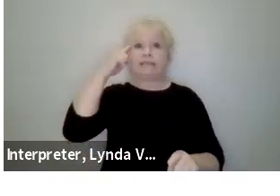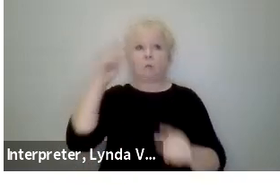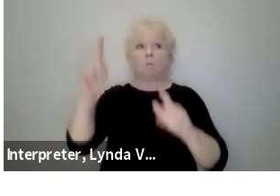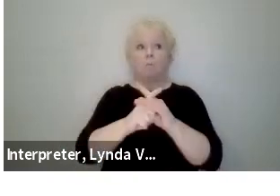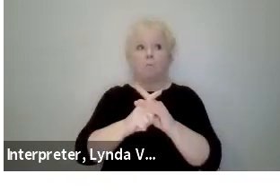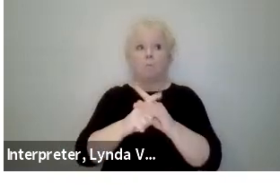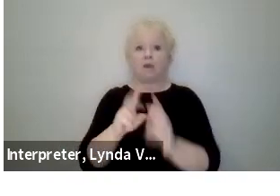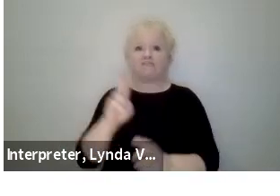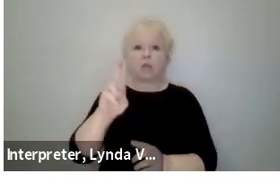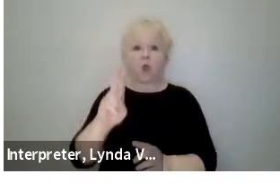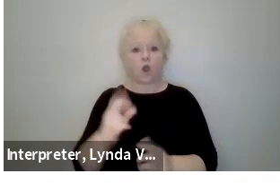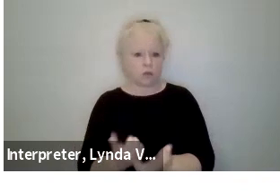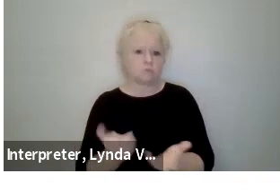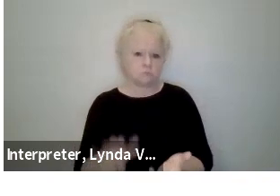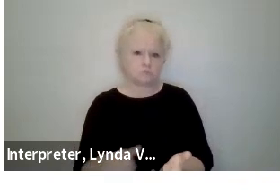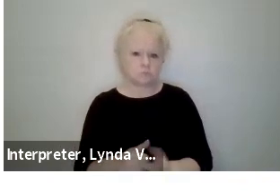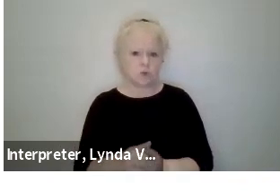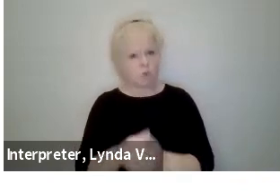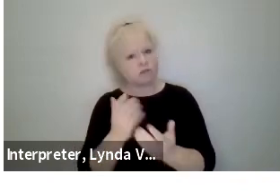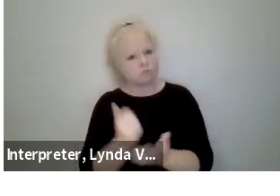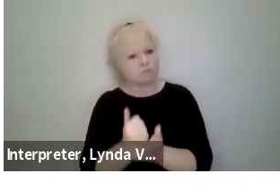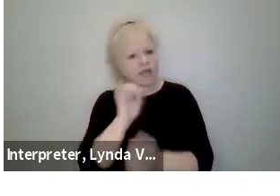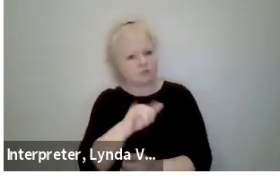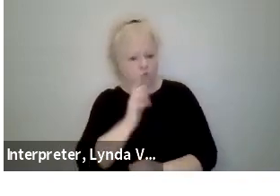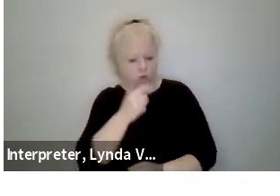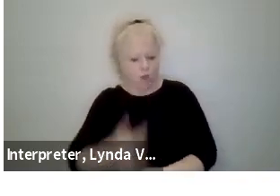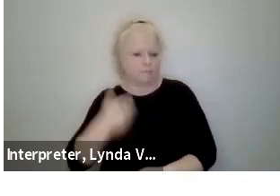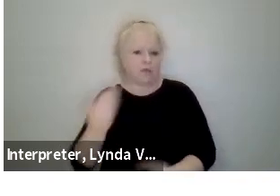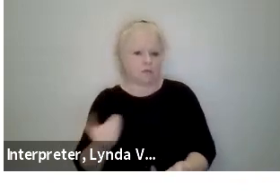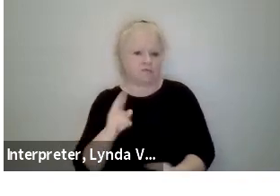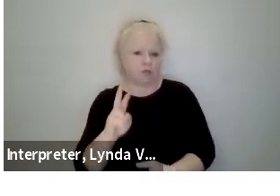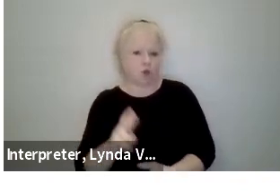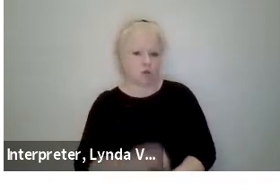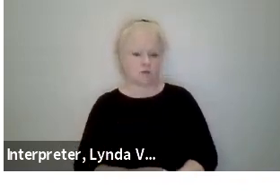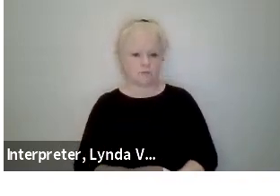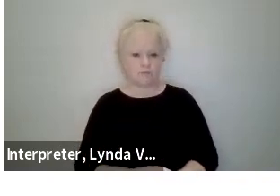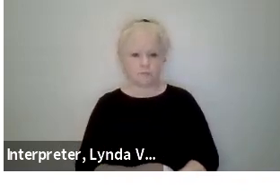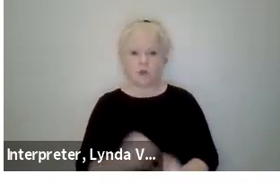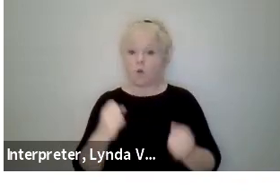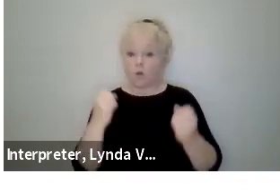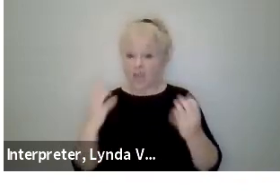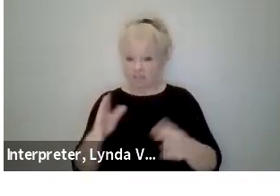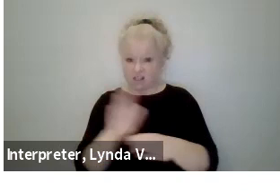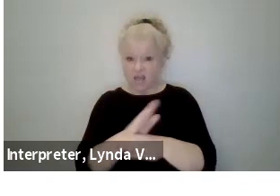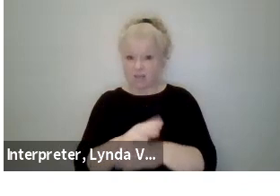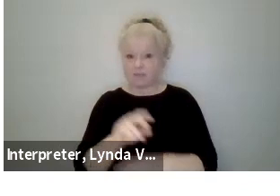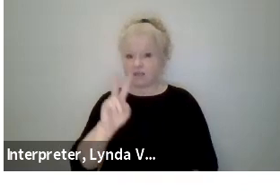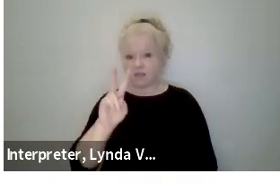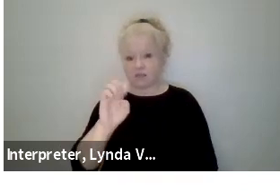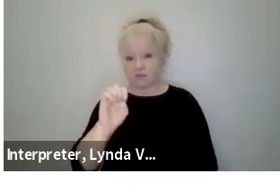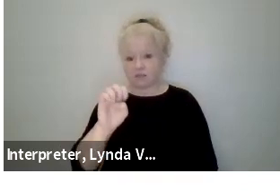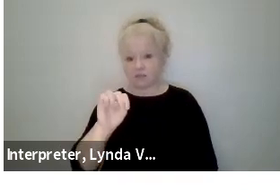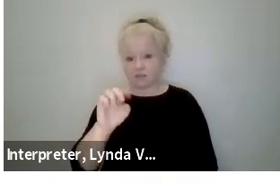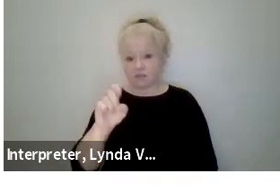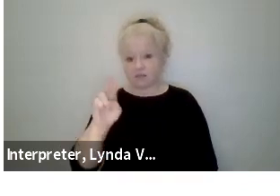want to kind of be that go-to source. So we have a lot of vendors with VR across the state of Florida, and